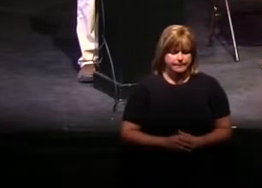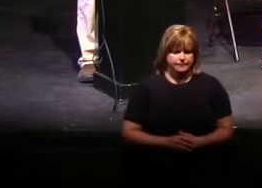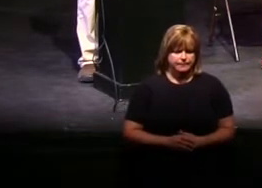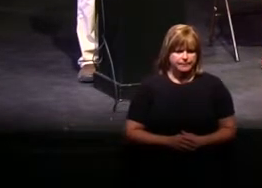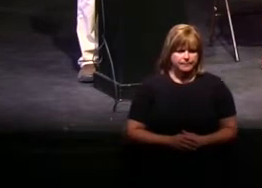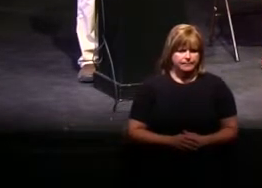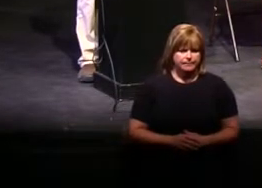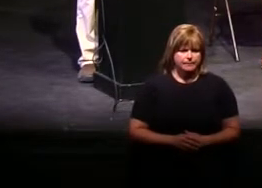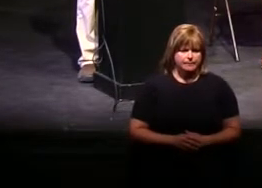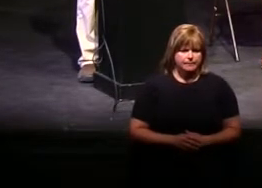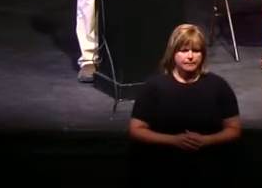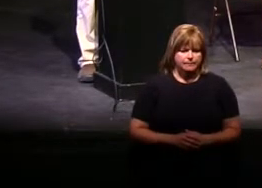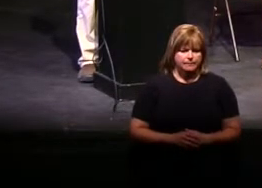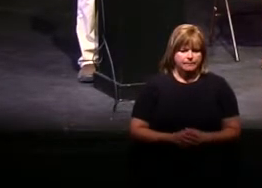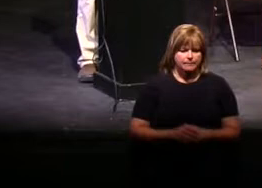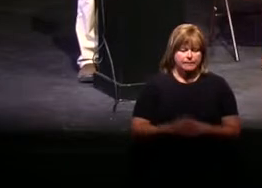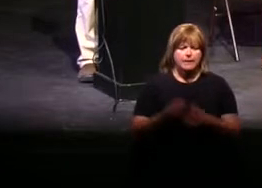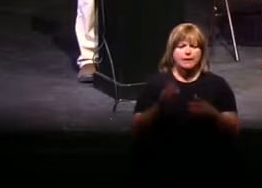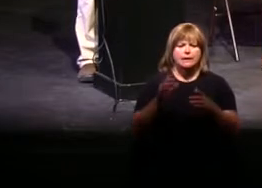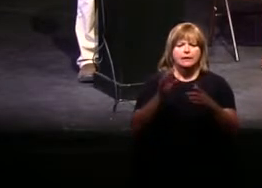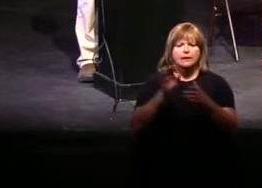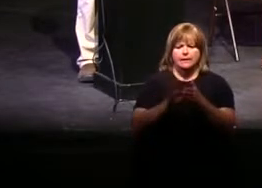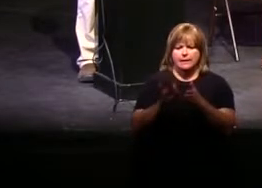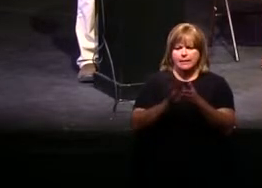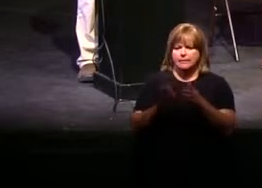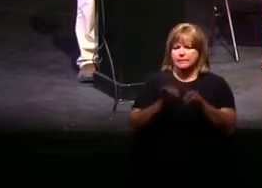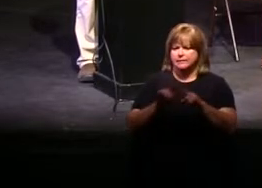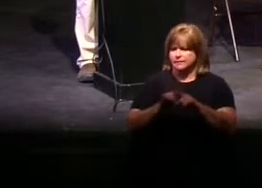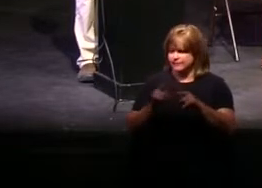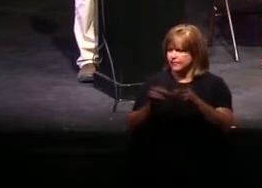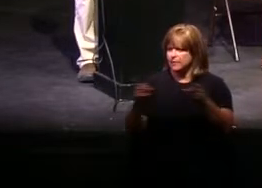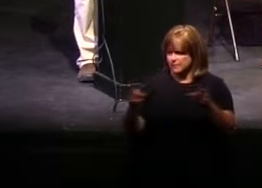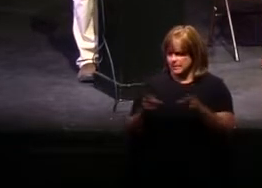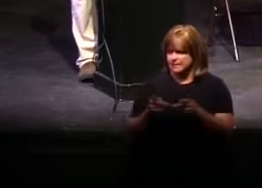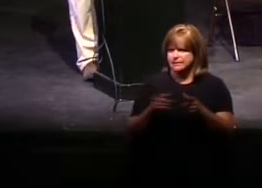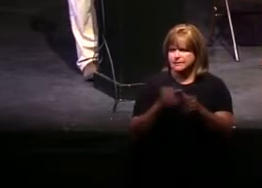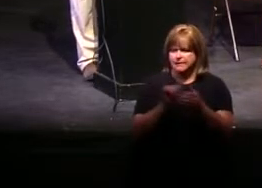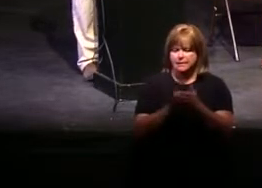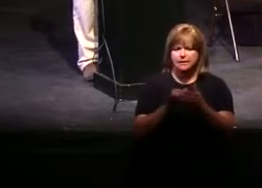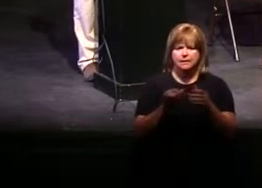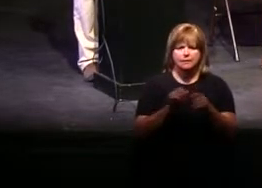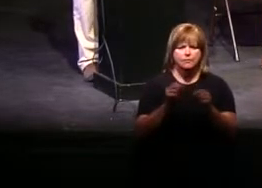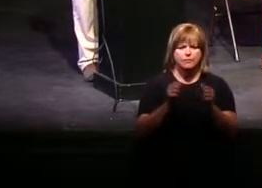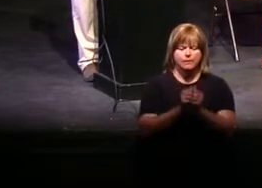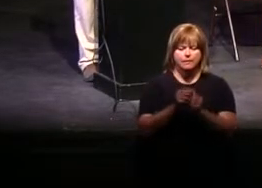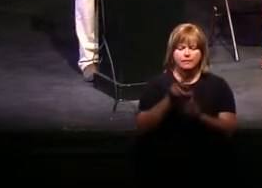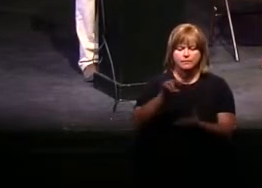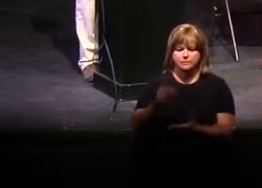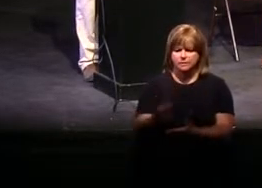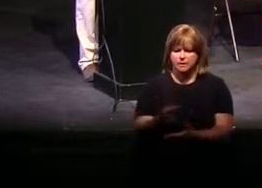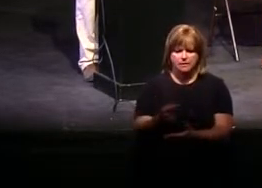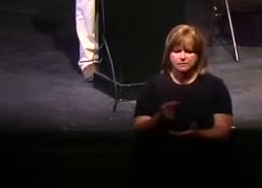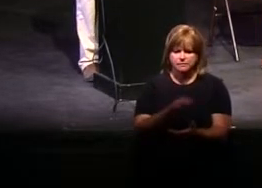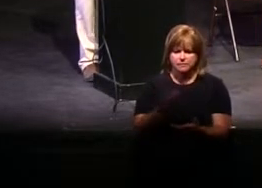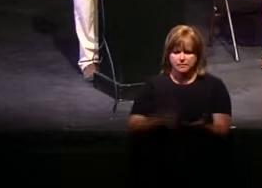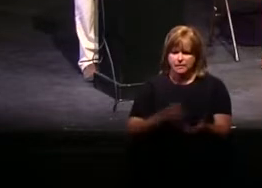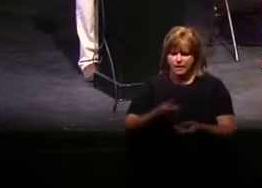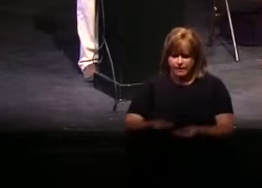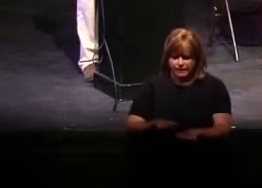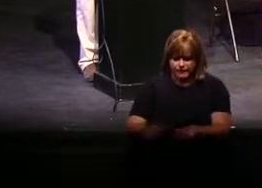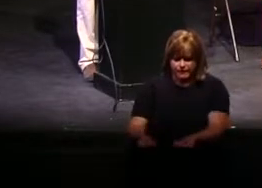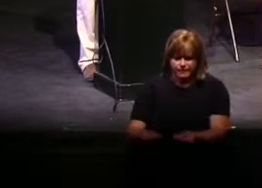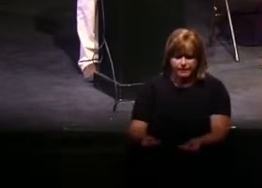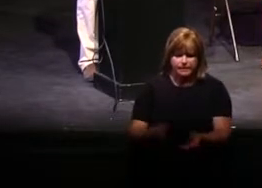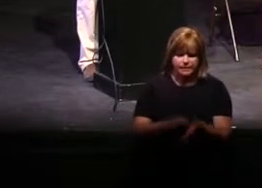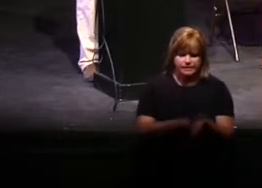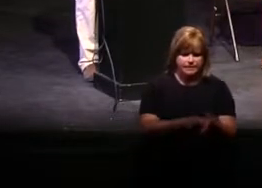County of innumerable nowheres, half its dogs underfed and of indeterminate breed. County of the